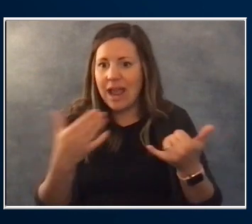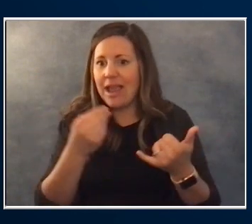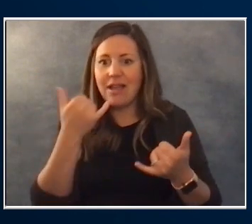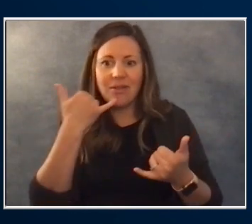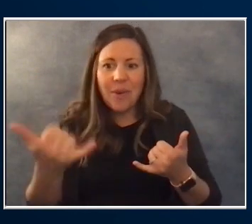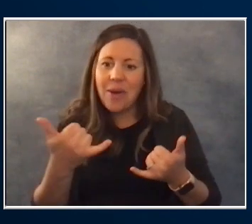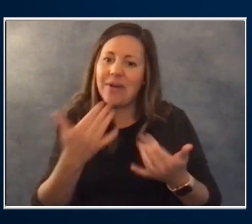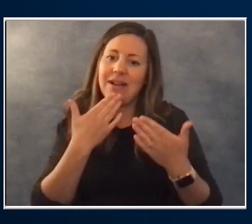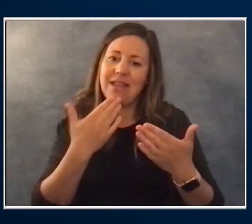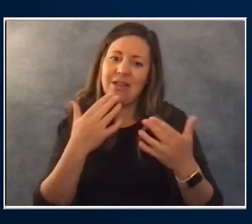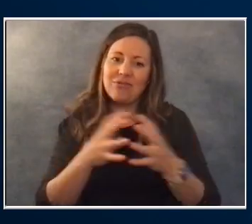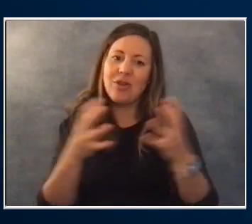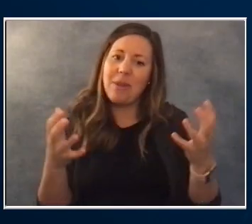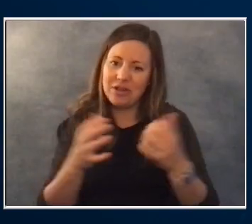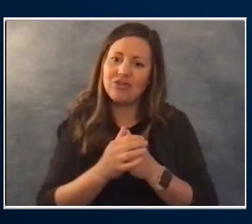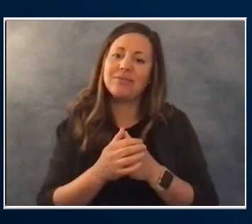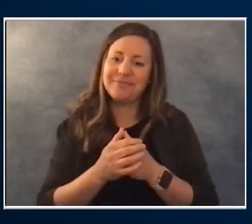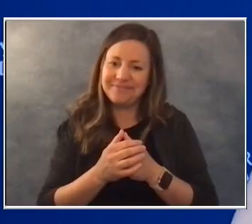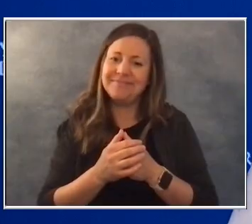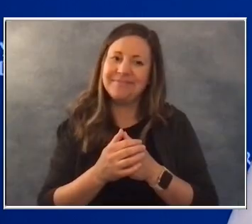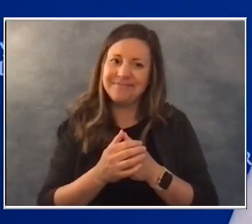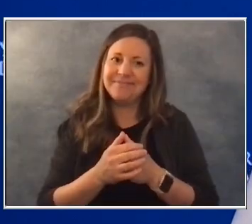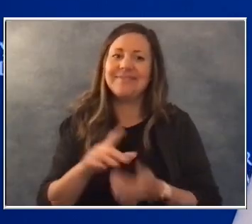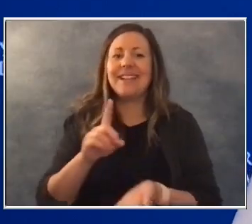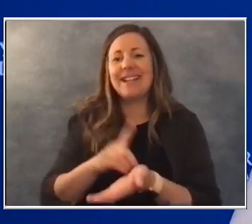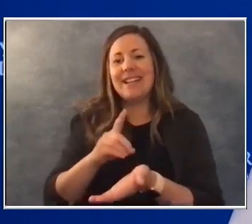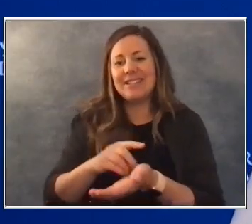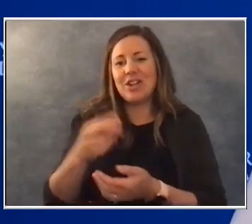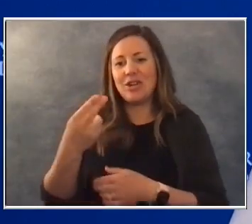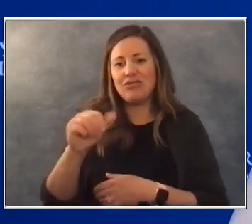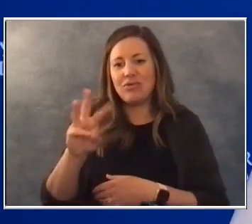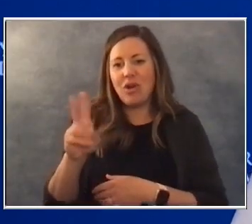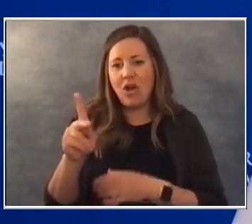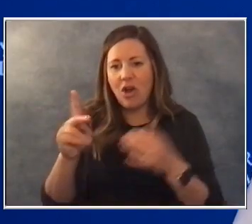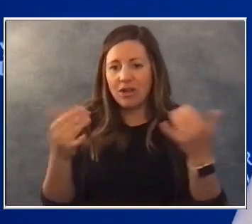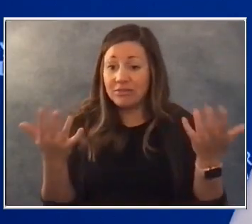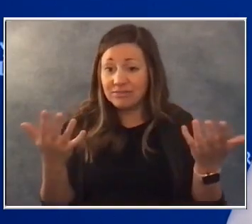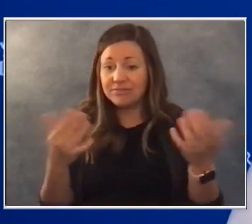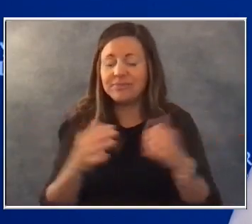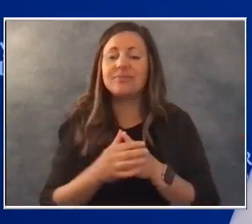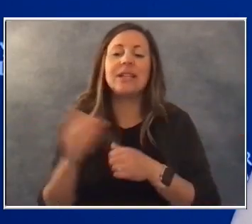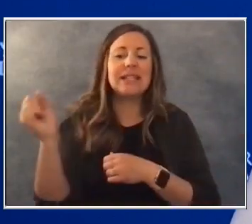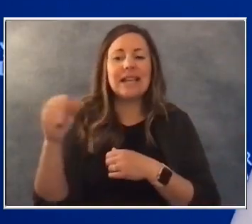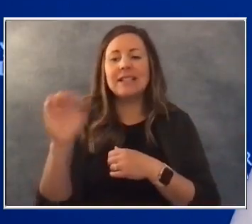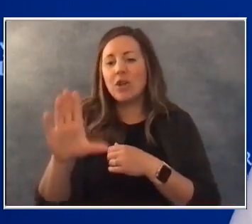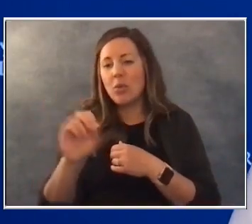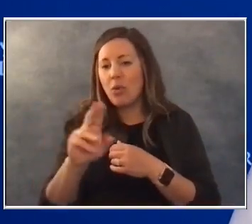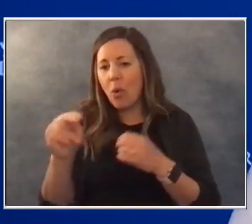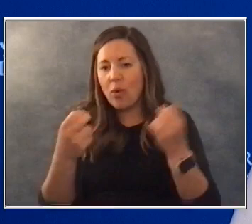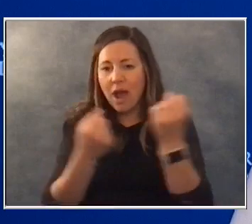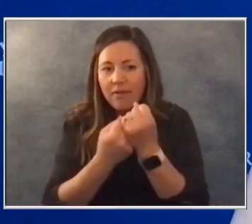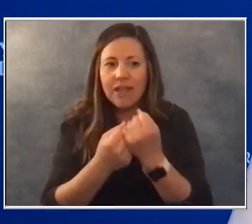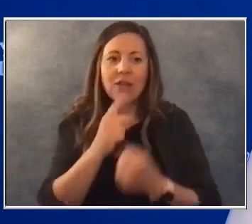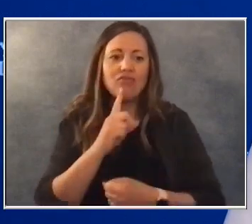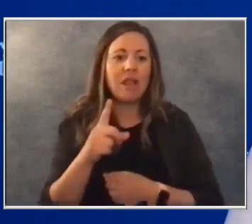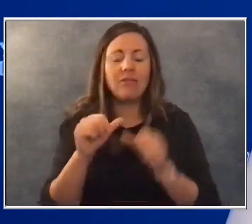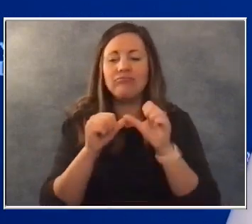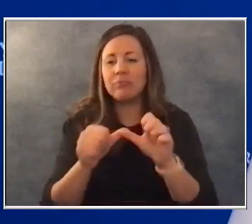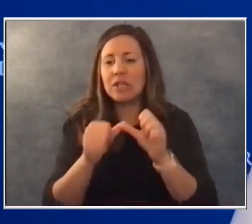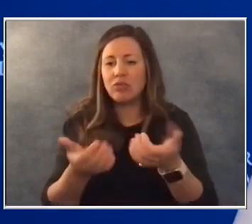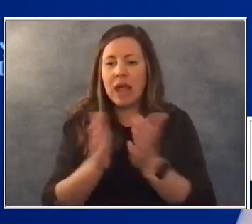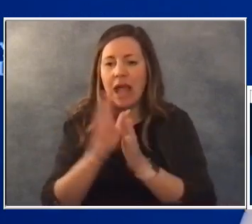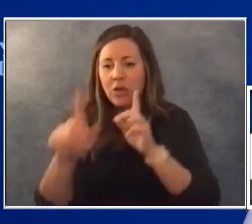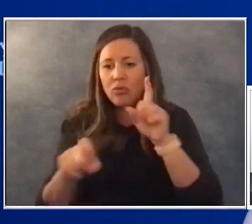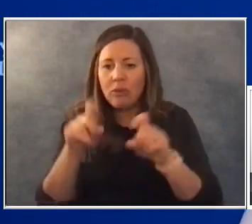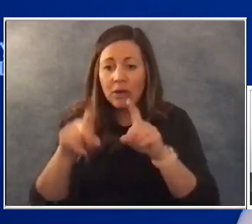Dr. Hawkinson, today's takeaway. Yeah, I think that is the takeaway. Be your own advocate. Continue to ask questions. Certainly, when I'm seeing patients